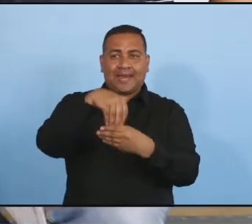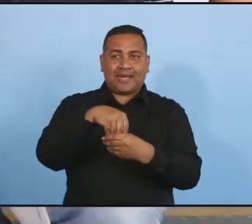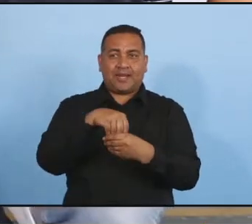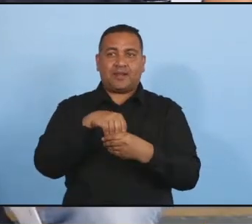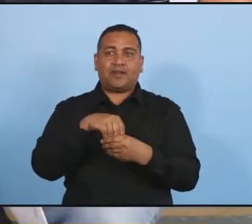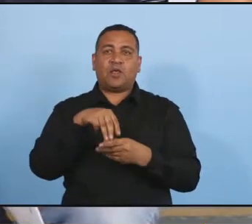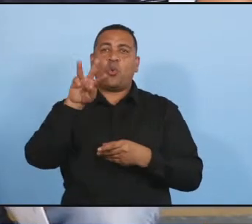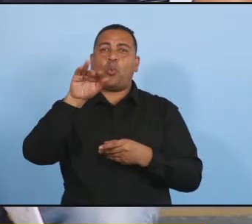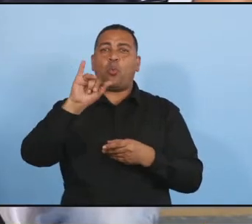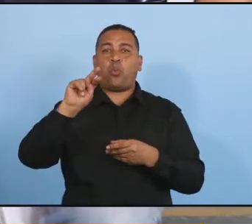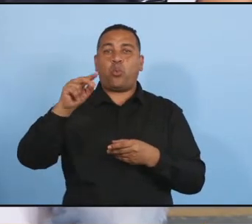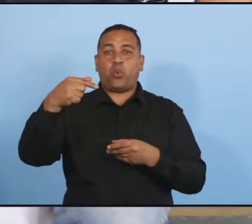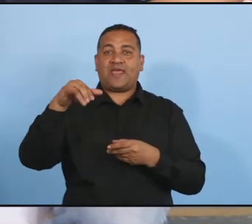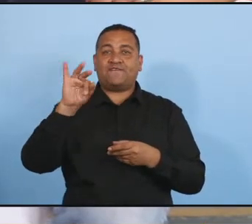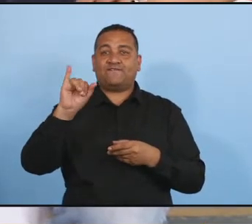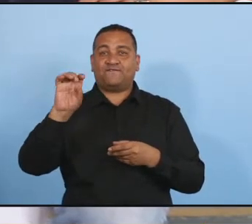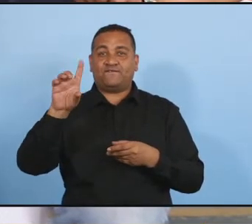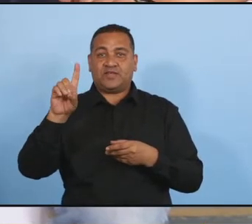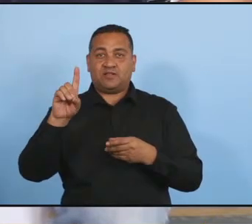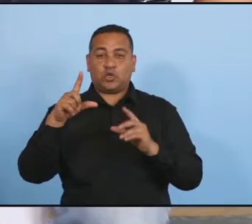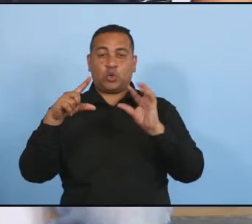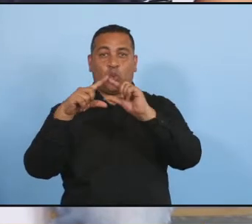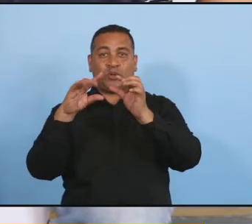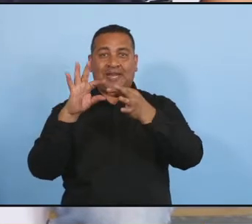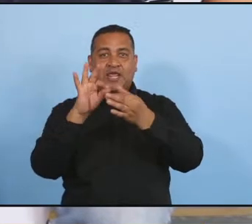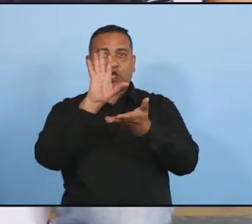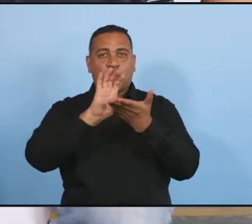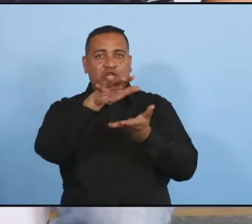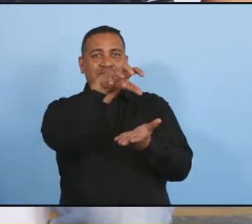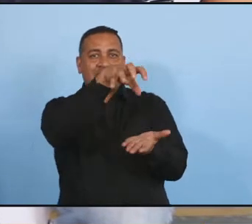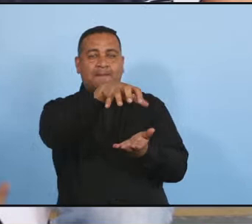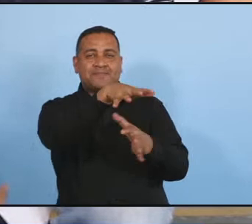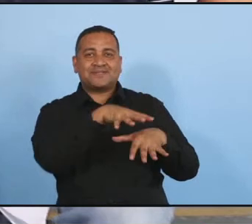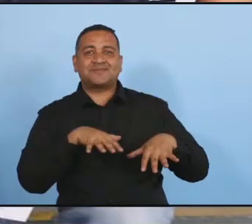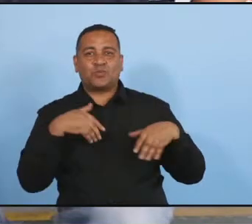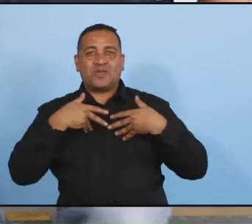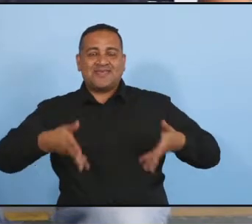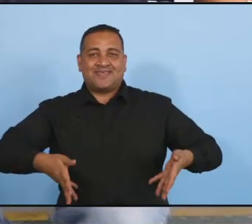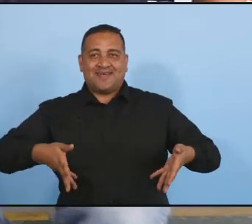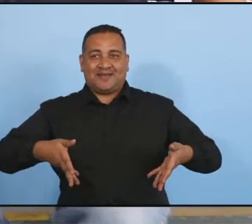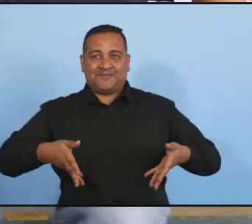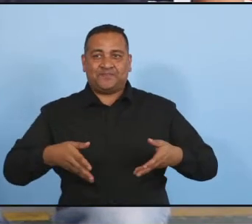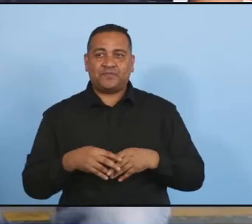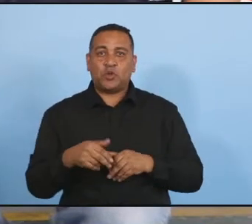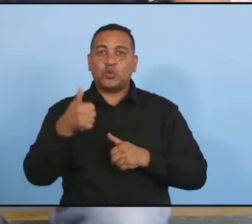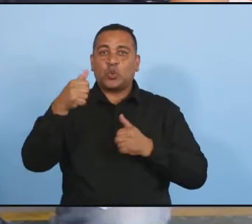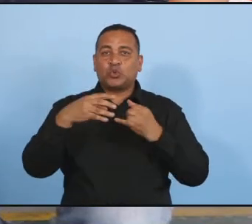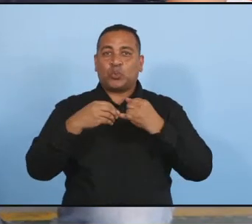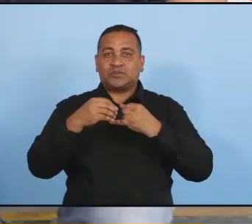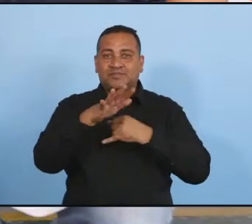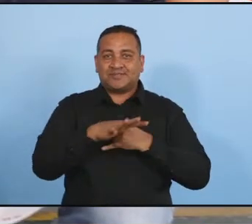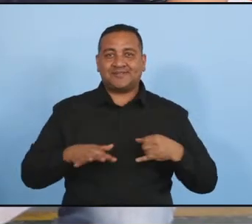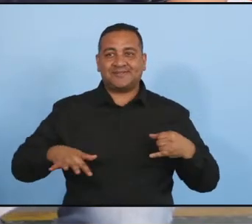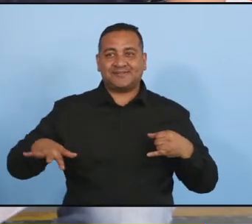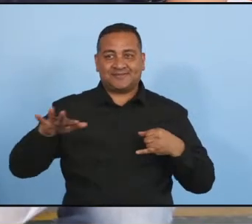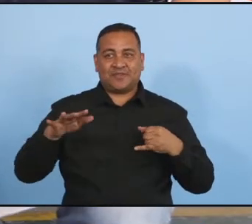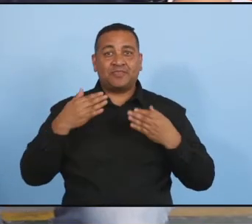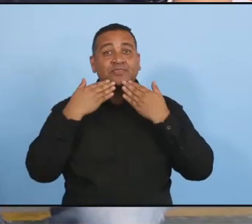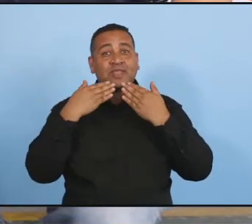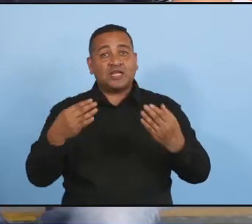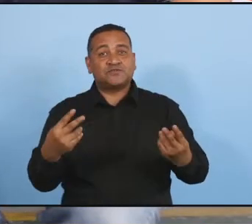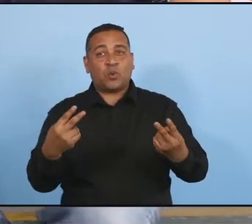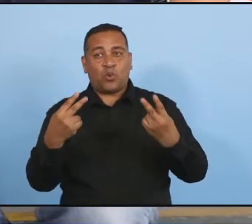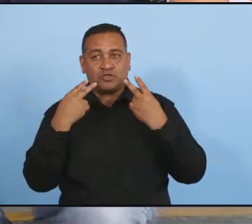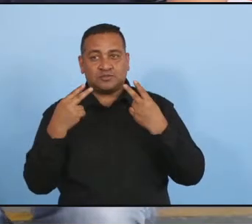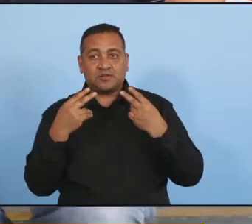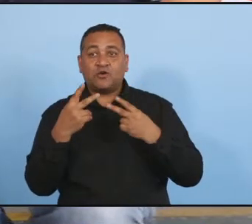campus at Northlink's College Wingfield campus, of course, which is in the center of Goodwood. That wraps it up from us today. So thank you very much for